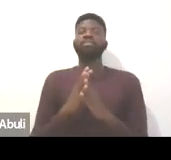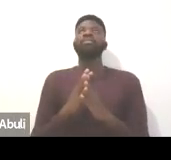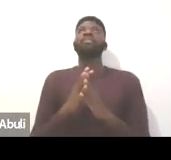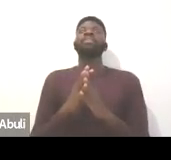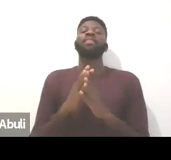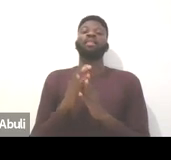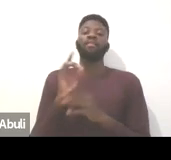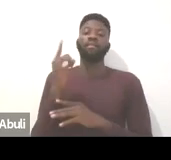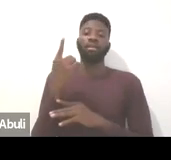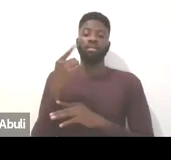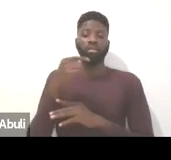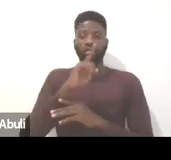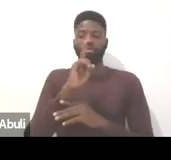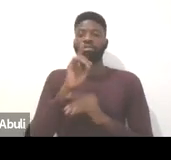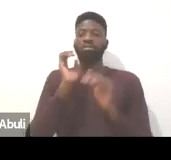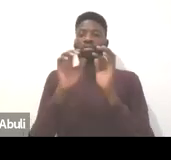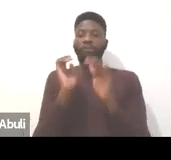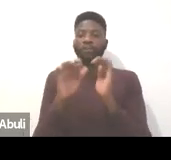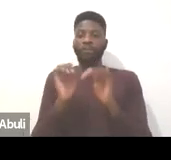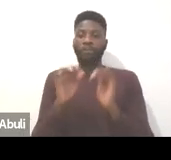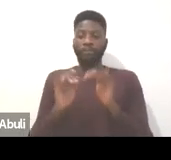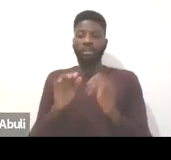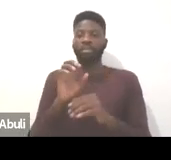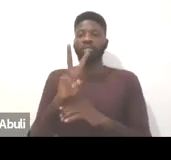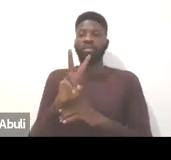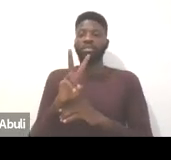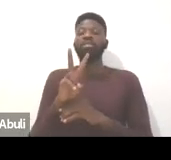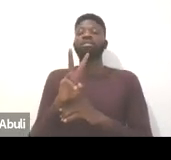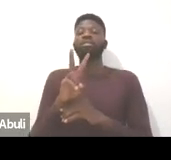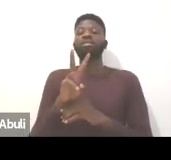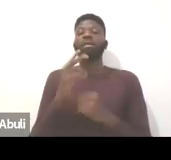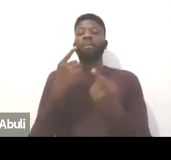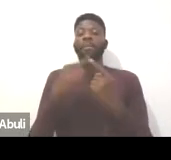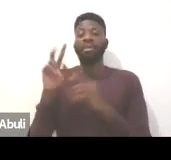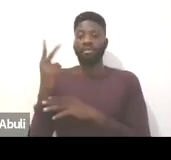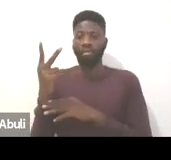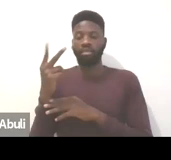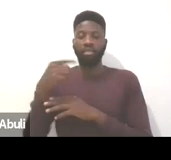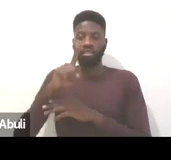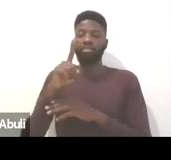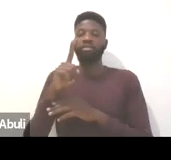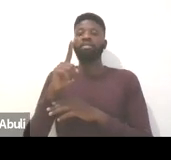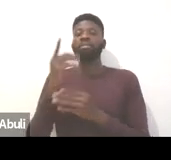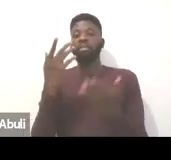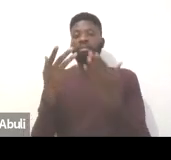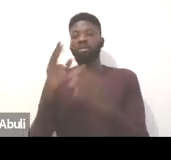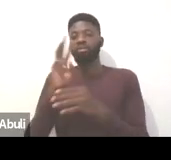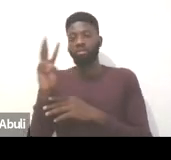have typed their CV. So, but this, the second one, is like they went to a certain website or an